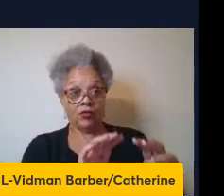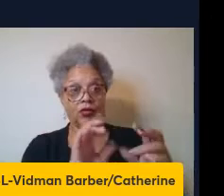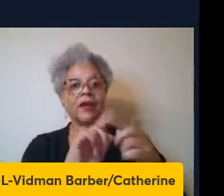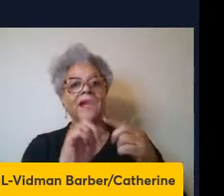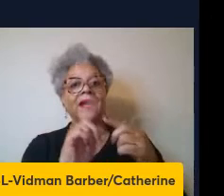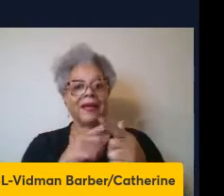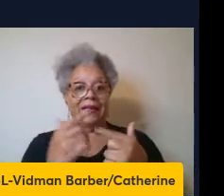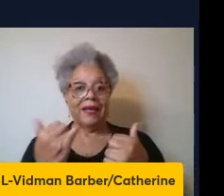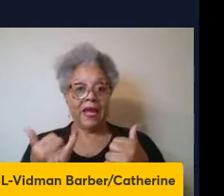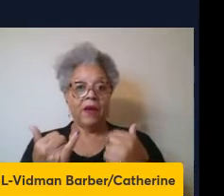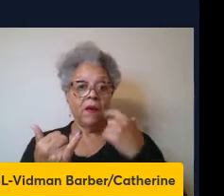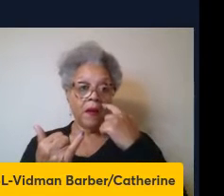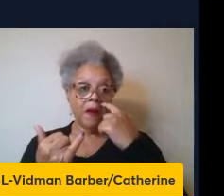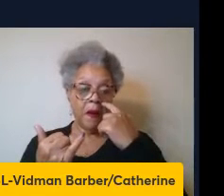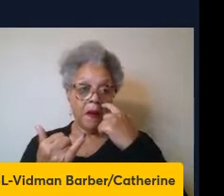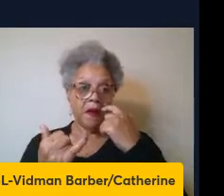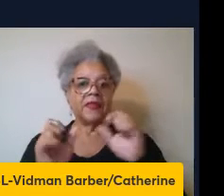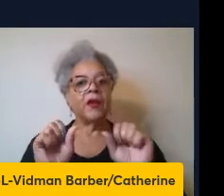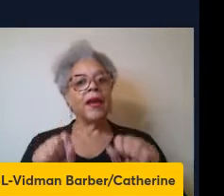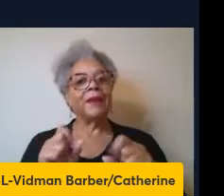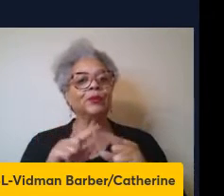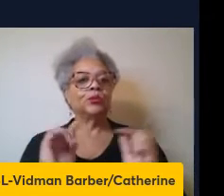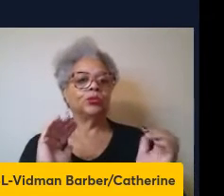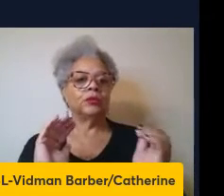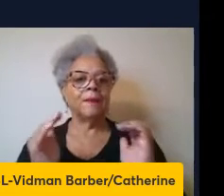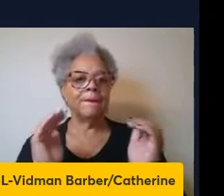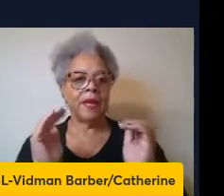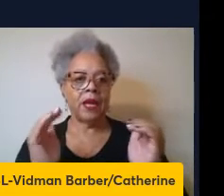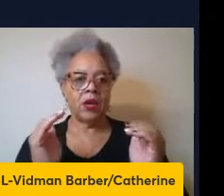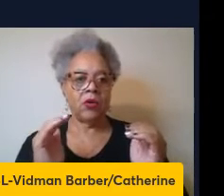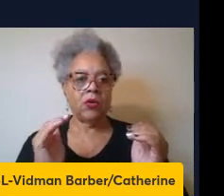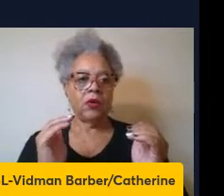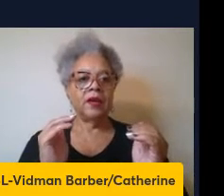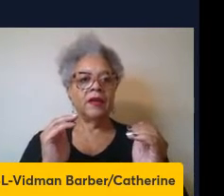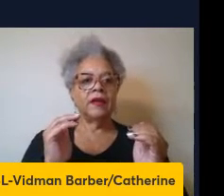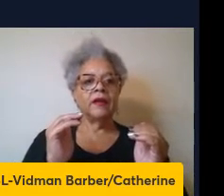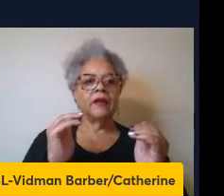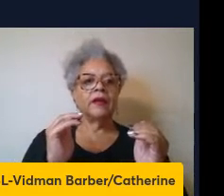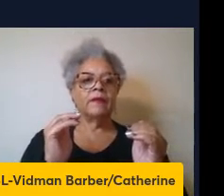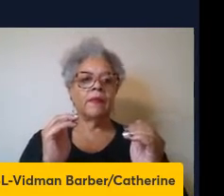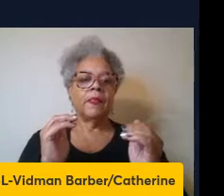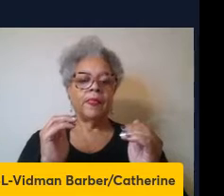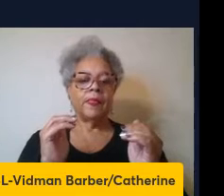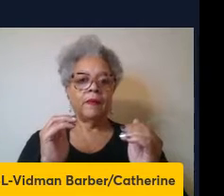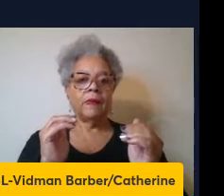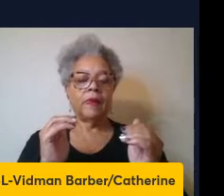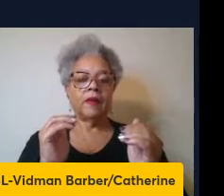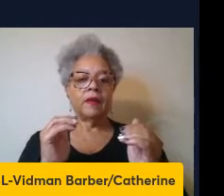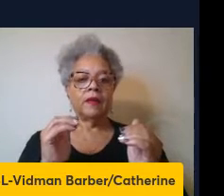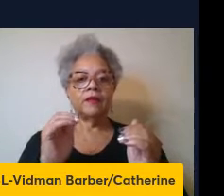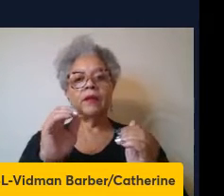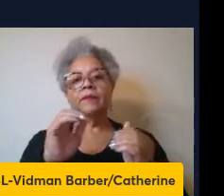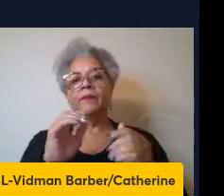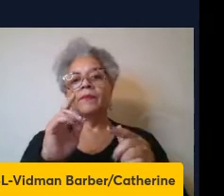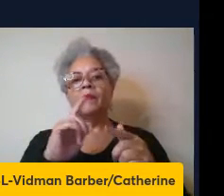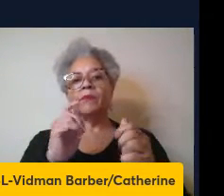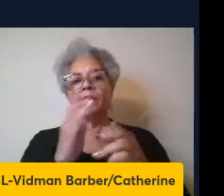now able to compare the motifs between controllers and progressors.